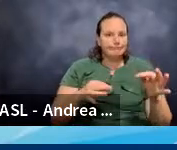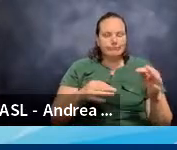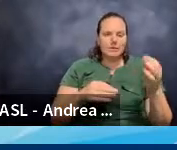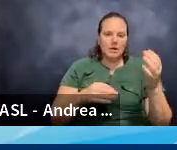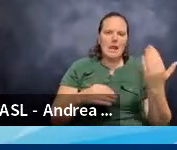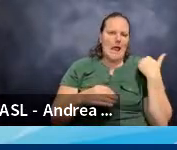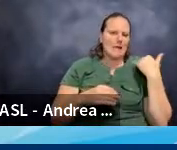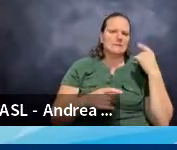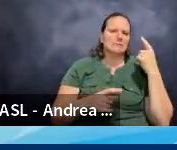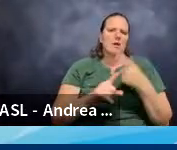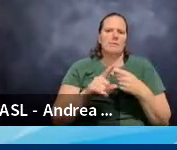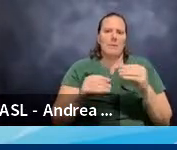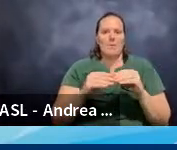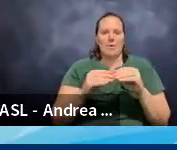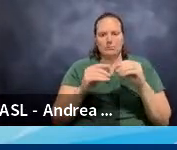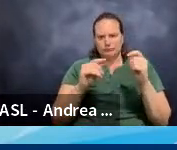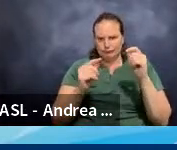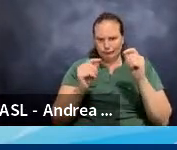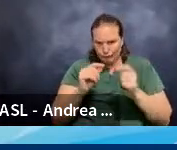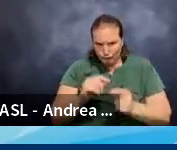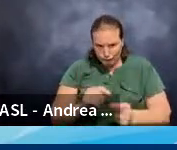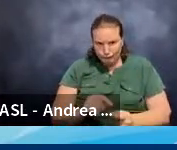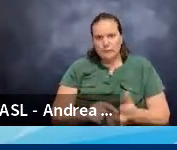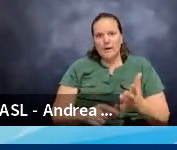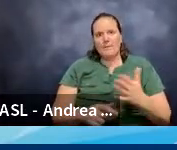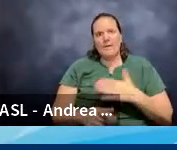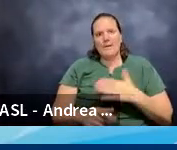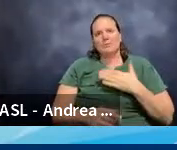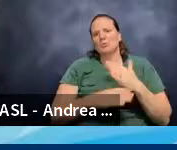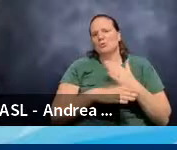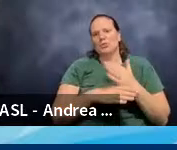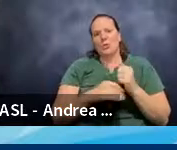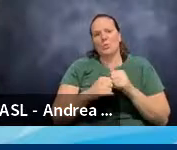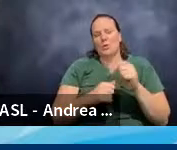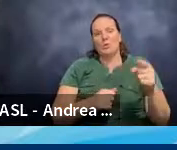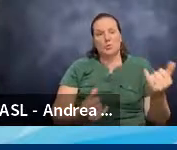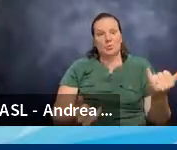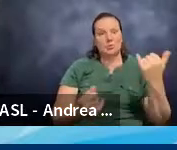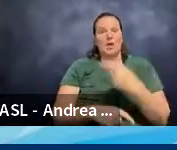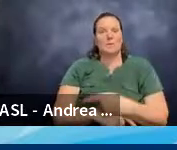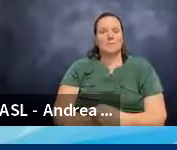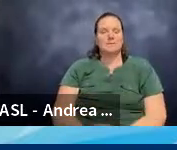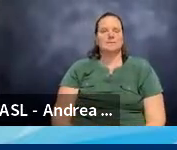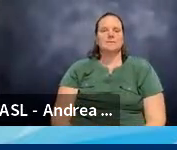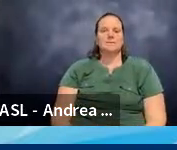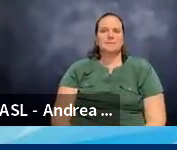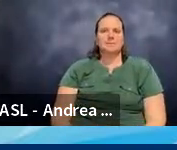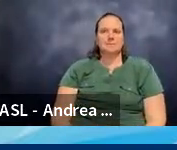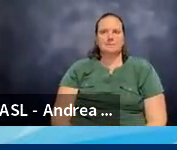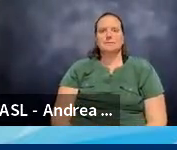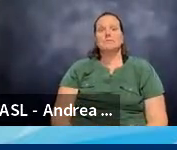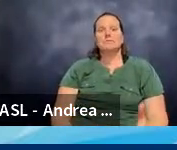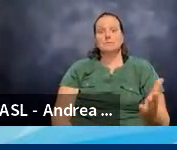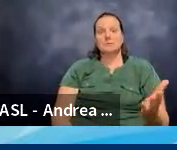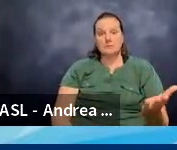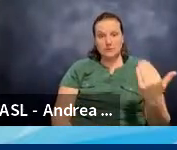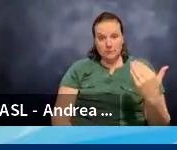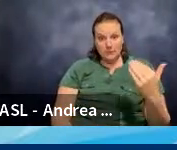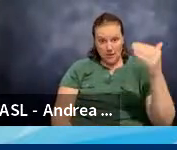more details. And so I'm happy to share those with you today. Next slide.